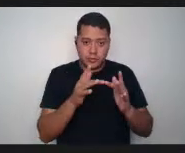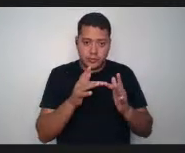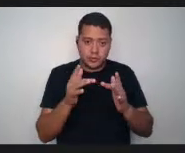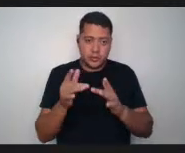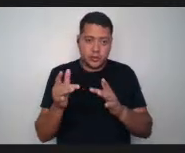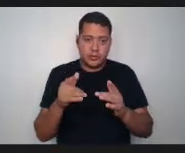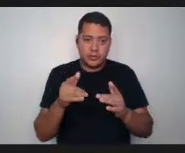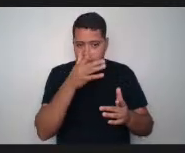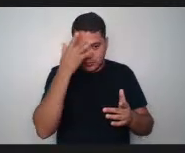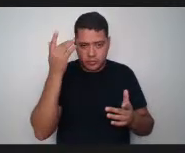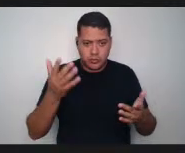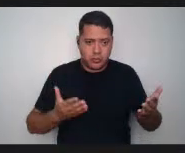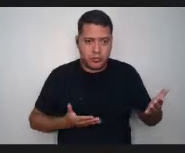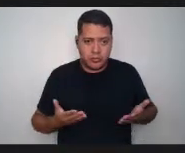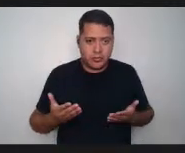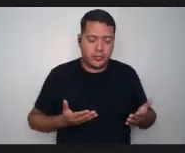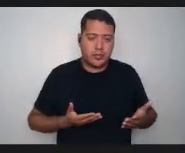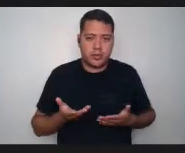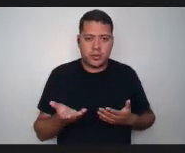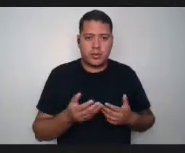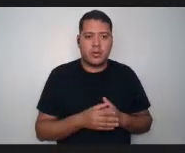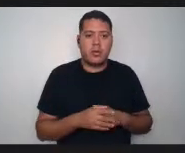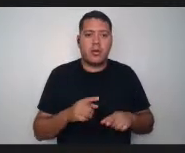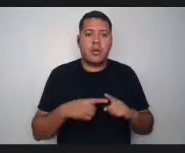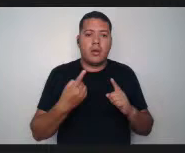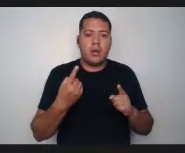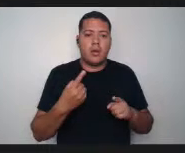realities. But